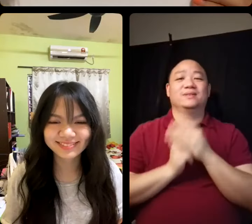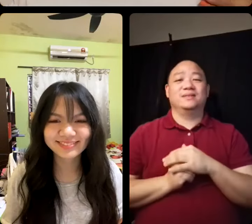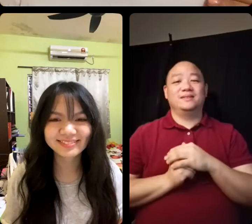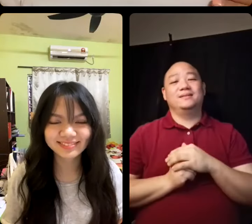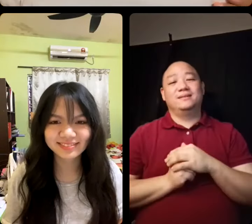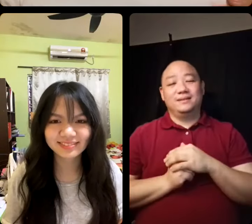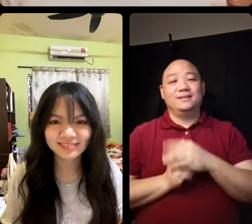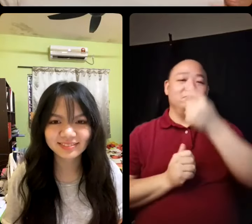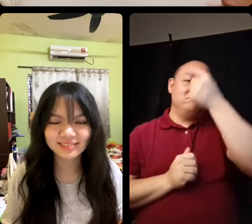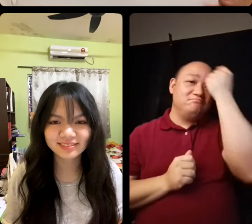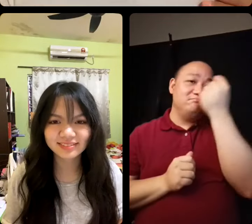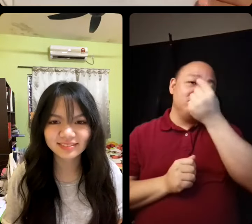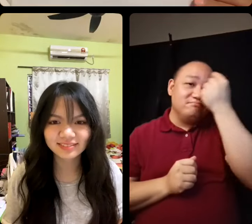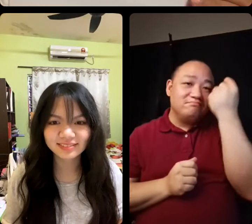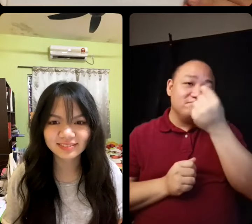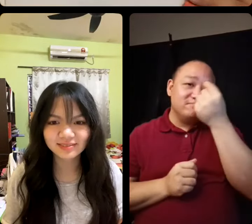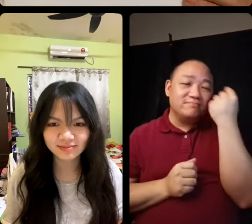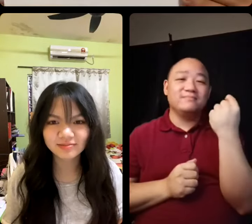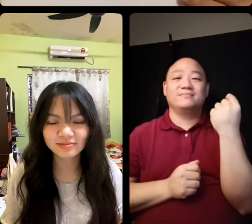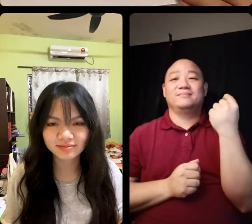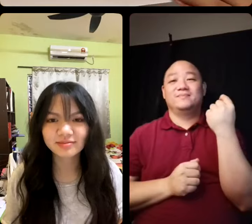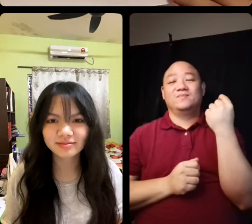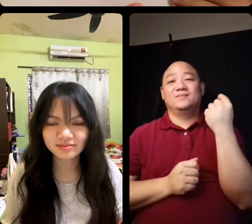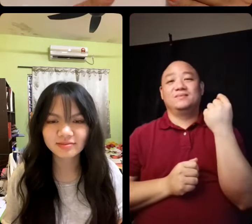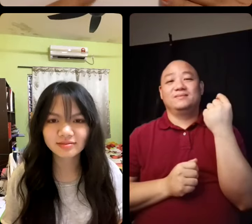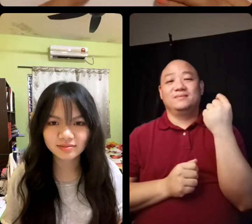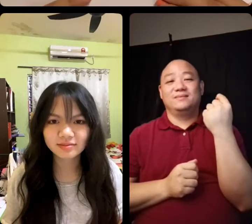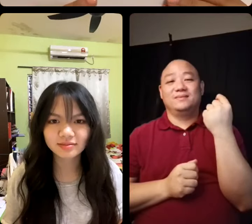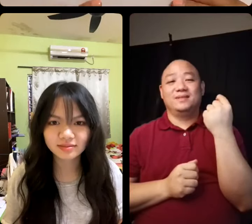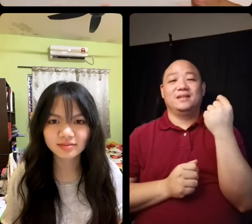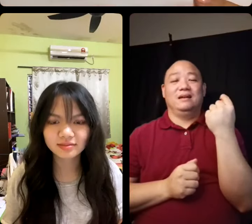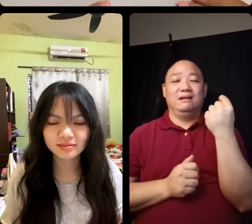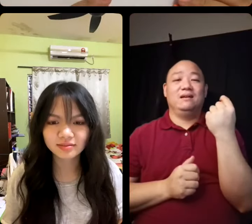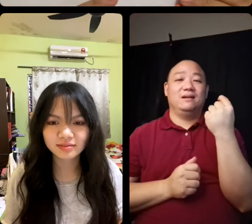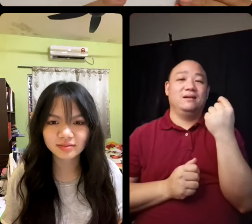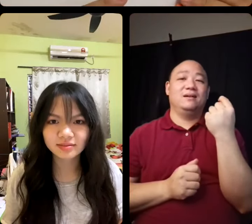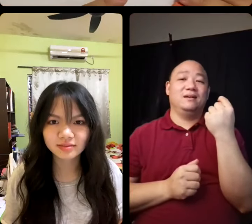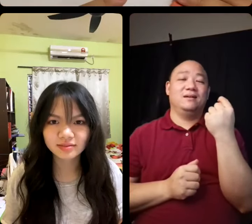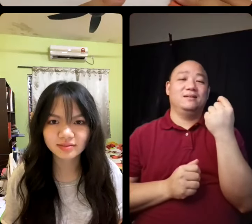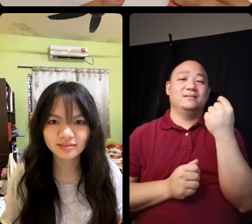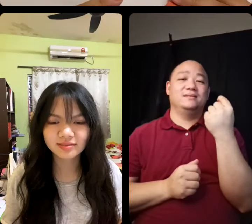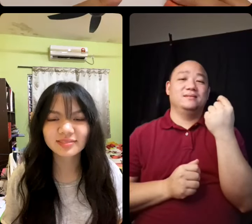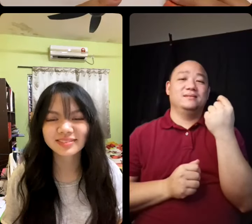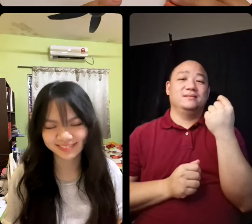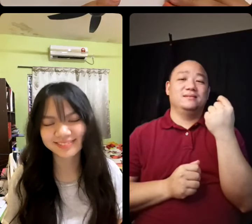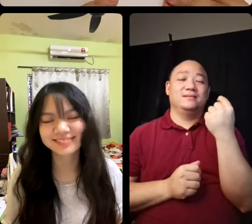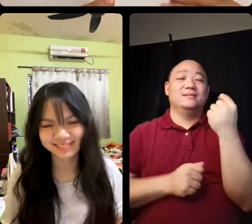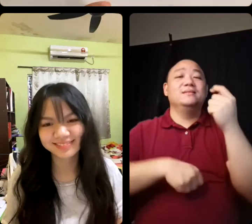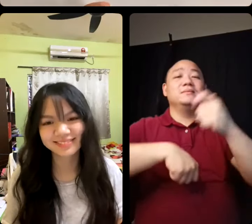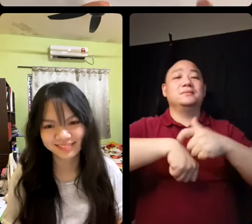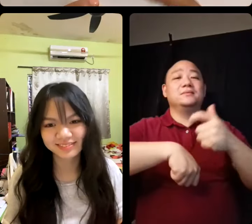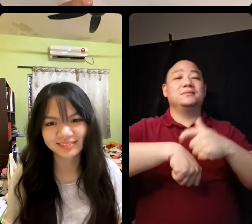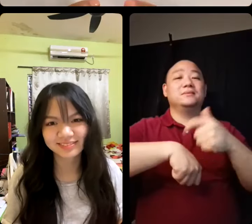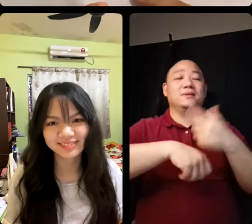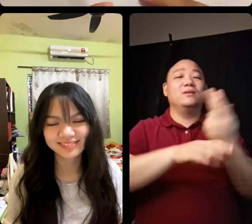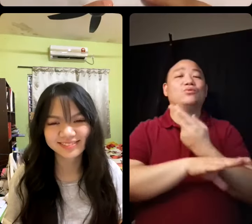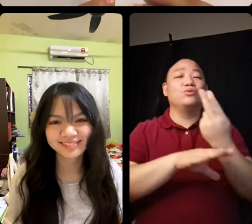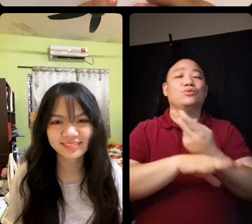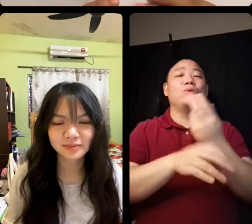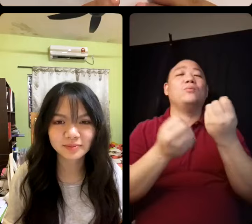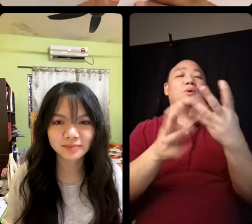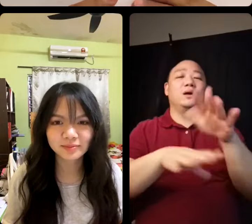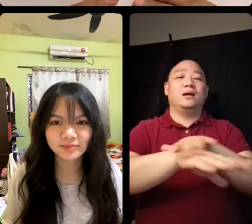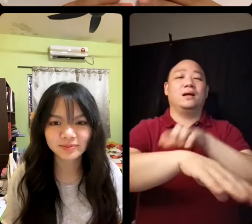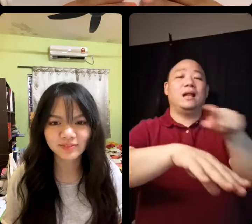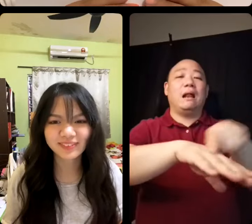Makeup-makeup, put up your hair semua tu. So yes, everyone. Saya kira je 1 jam tau. Tahu lah, sometimes when you want to choose